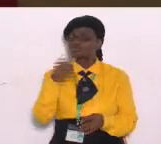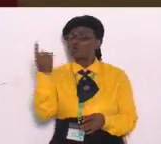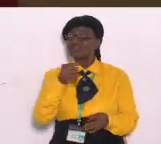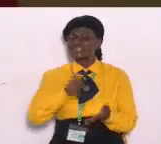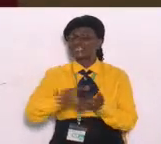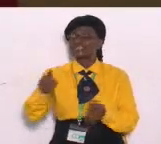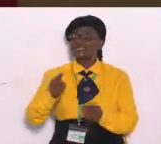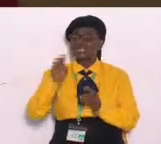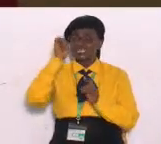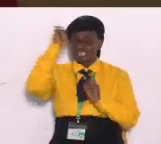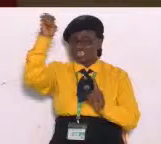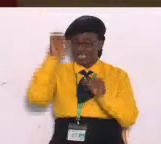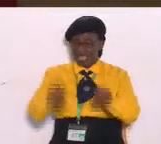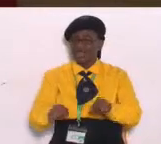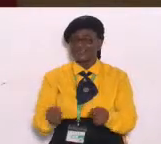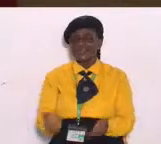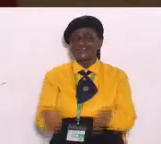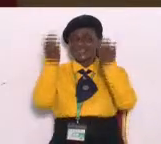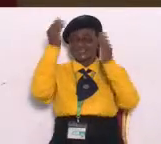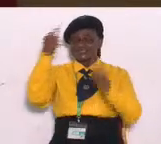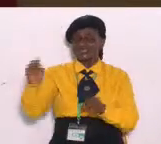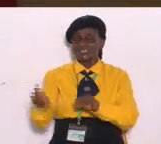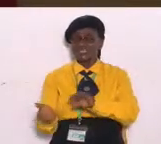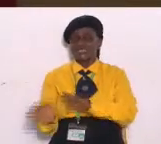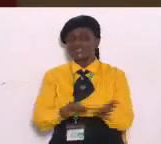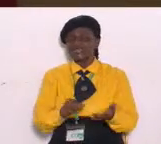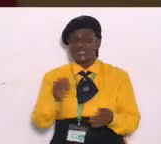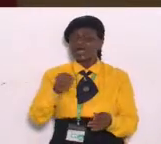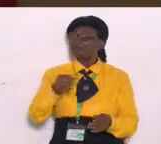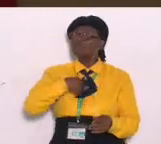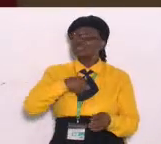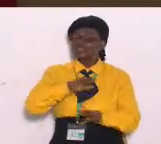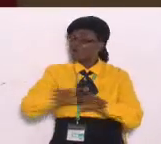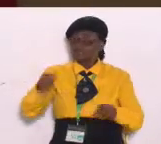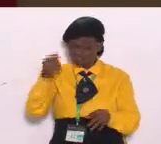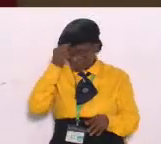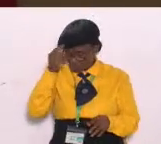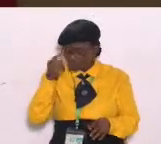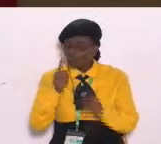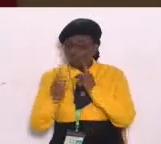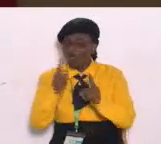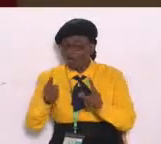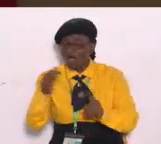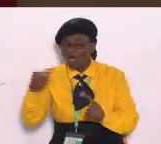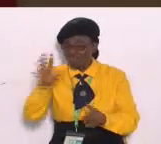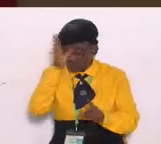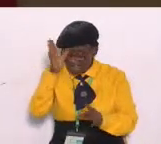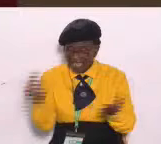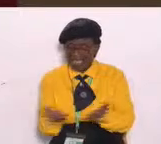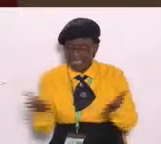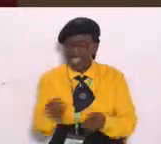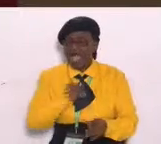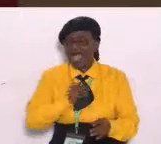raise the dead. He said, I'm not talking of the Father here, I'm talking of the Lord Jesus Christ.